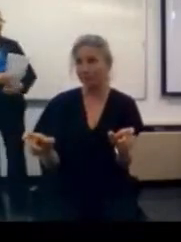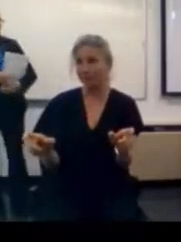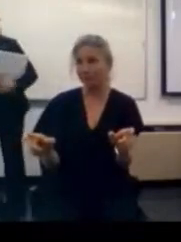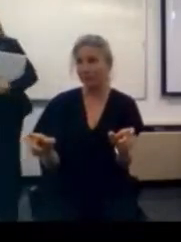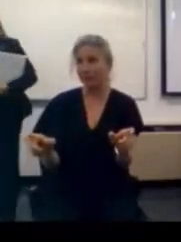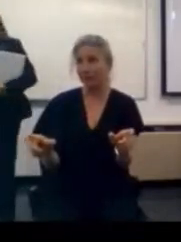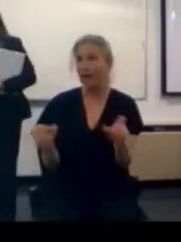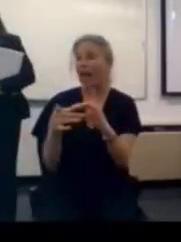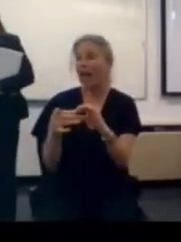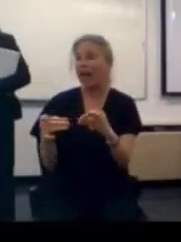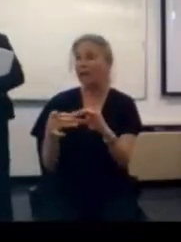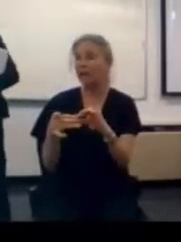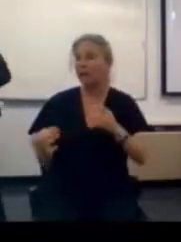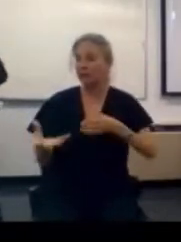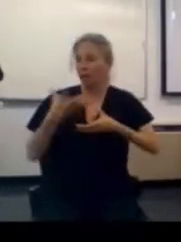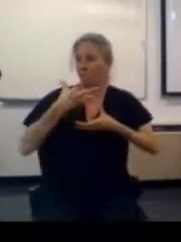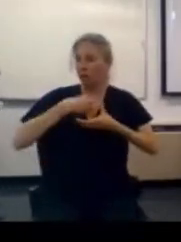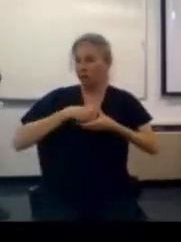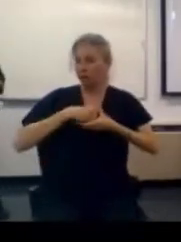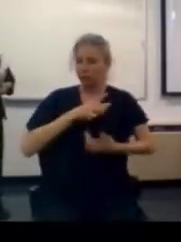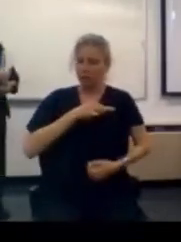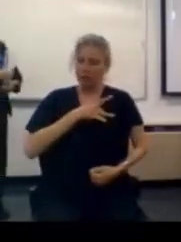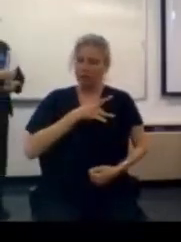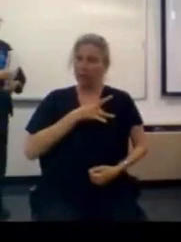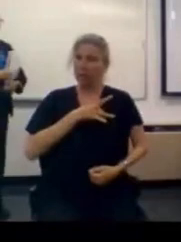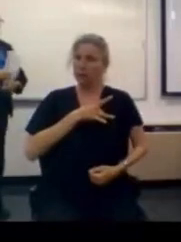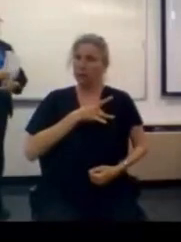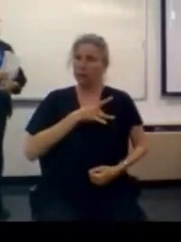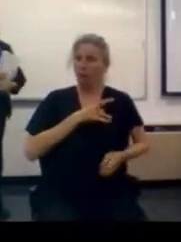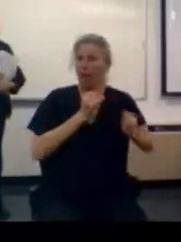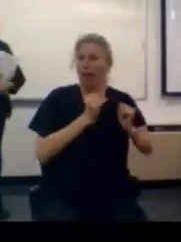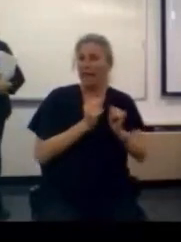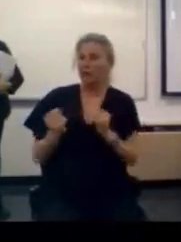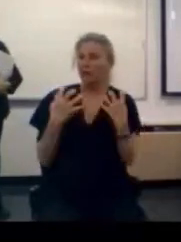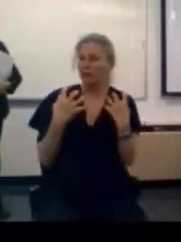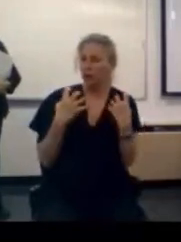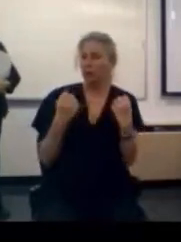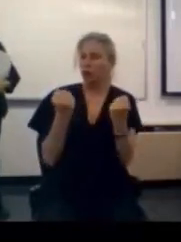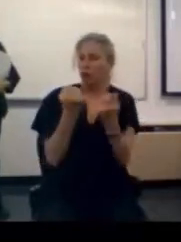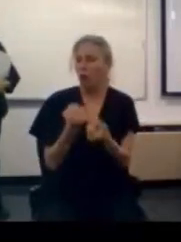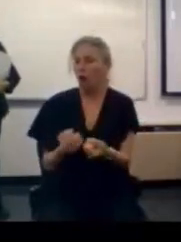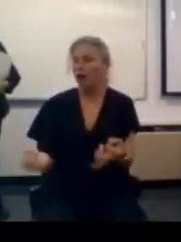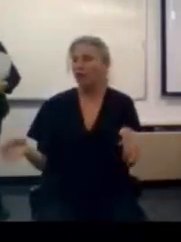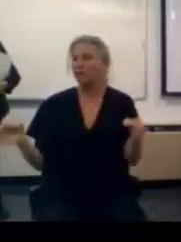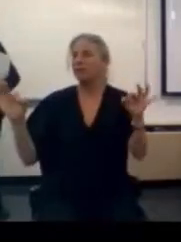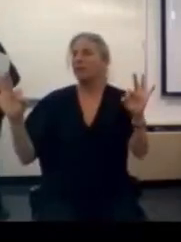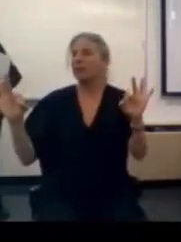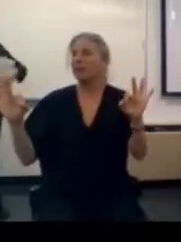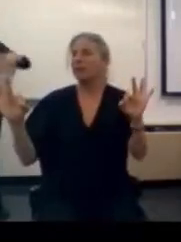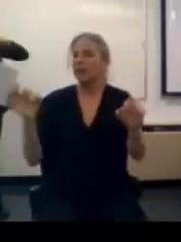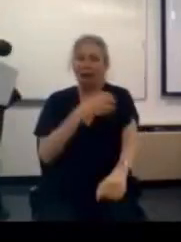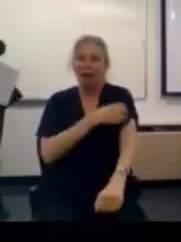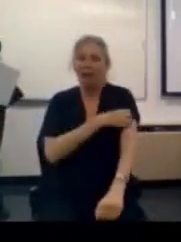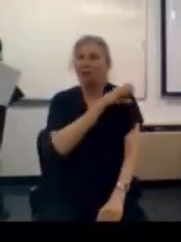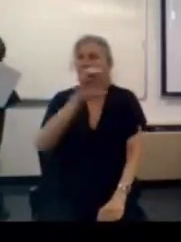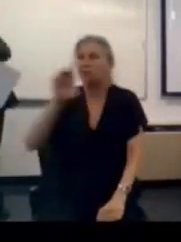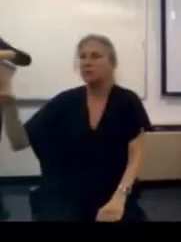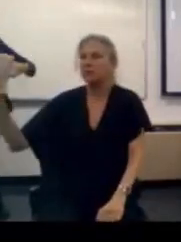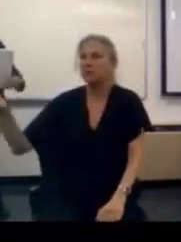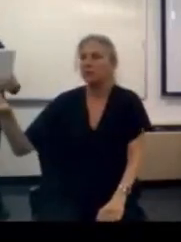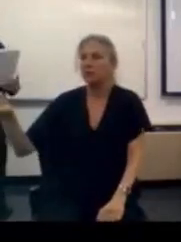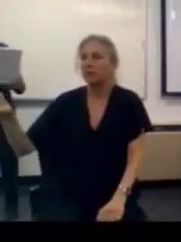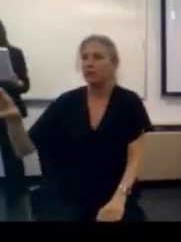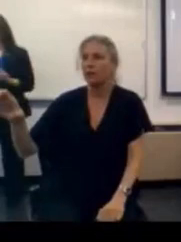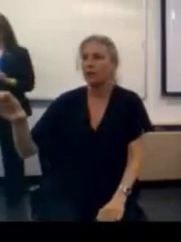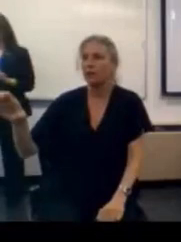it, we invite you to take the message home with you in your head and your heart, that each of us is strong and free and empowered to